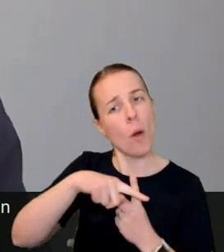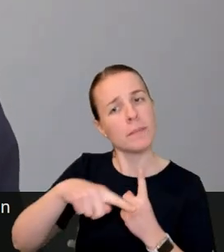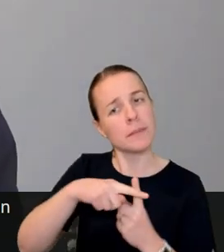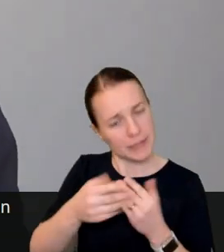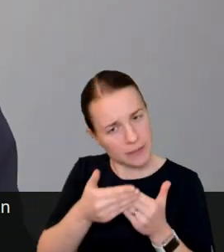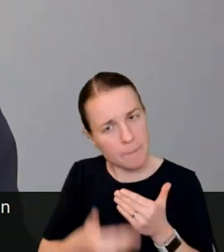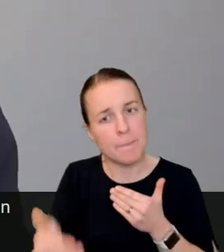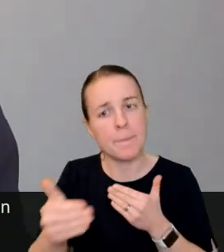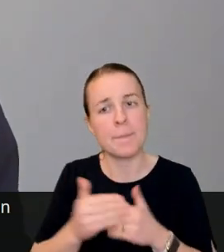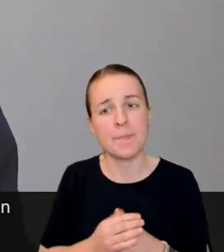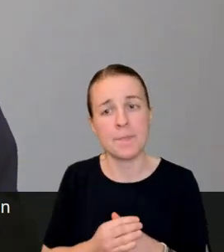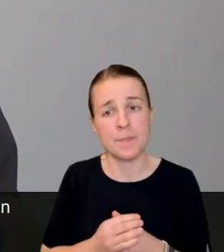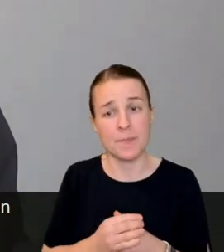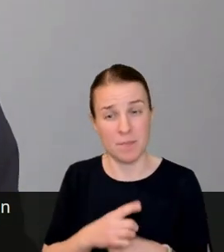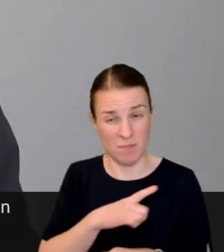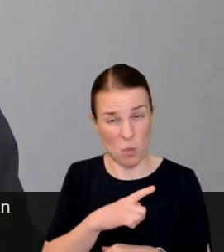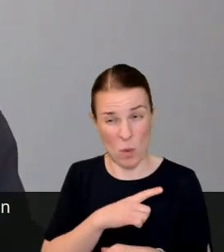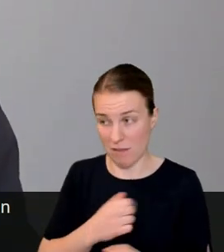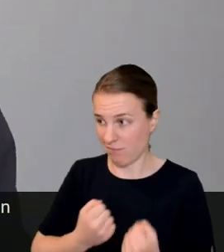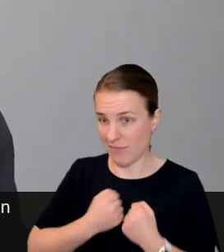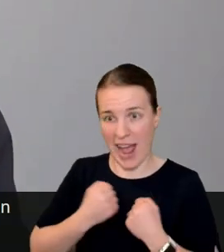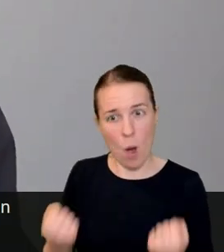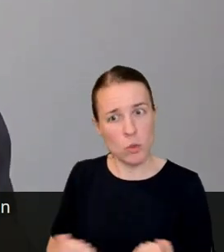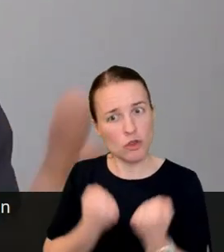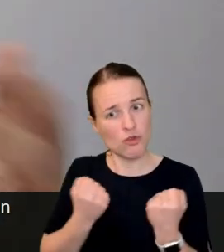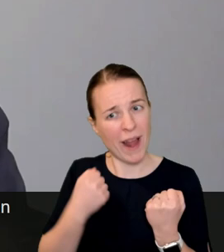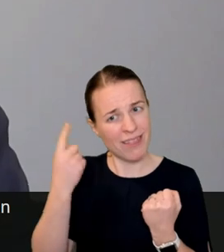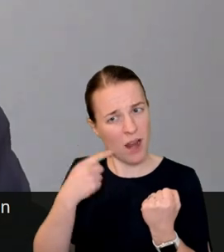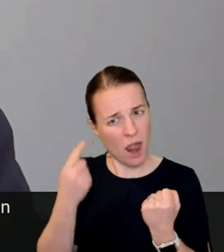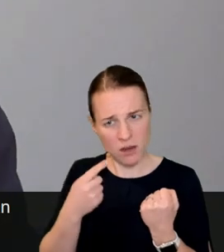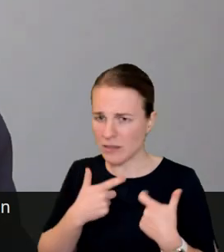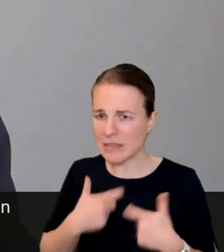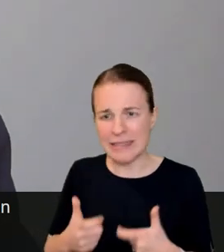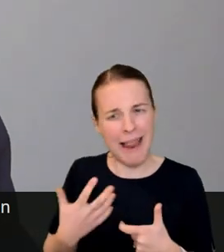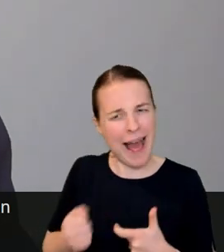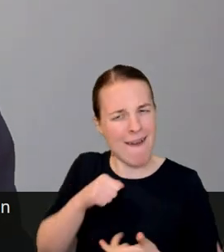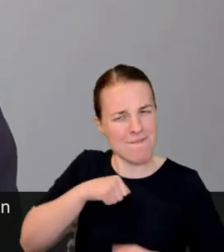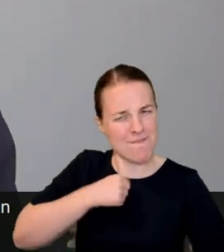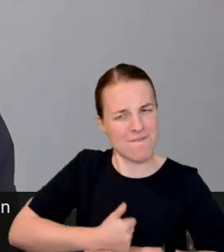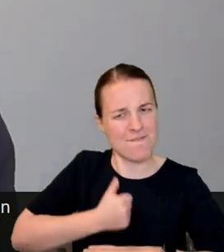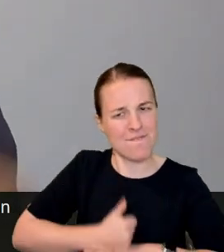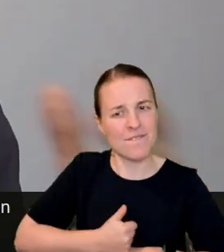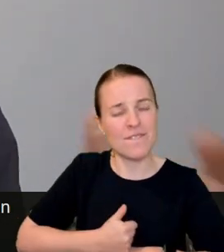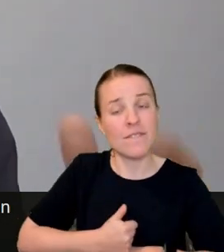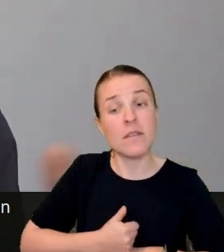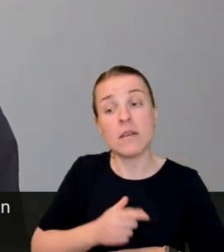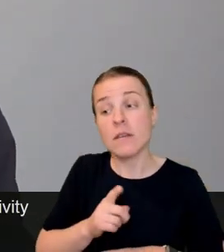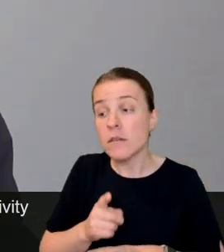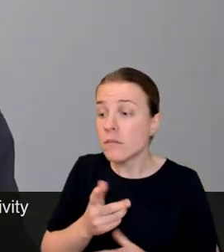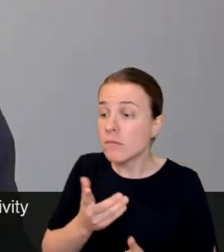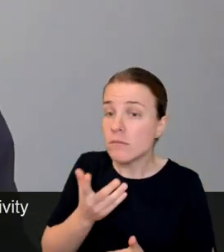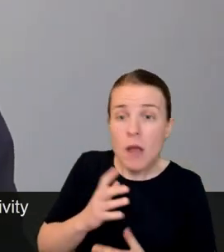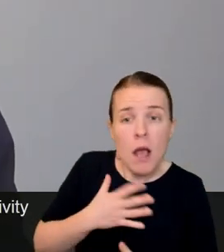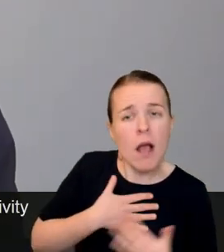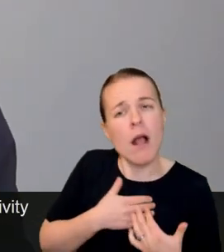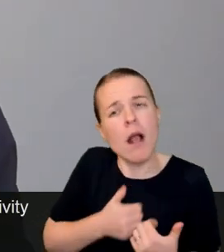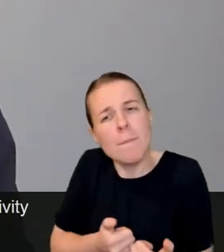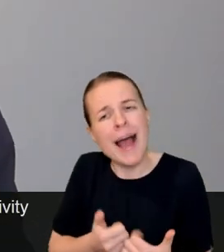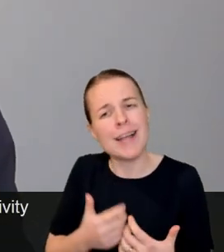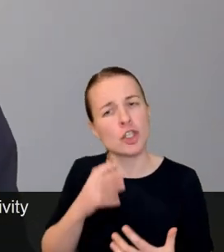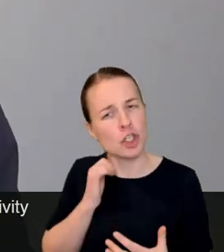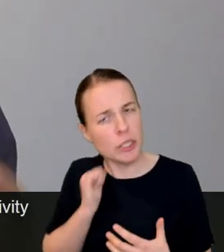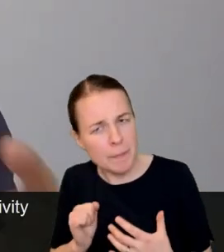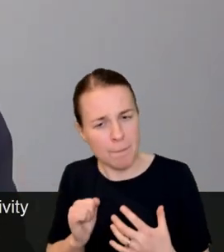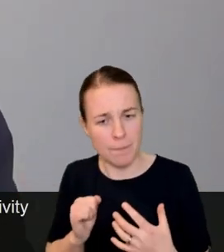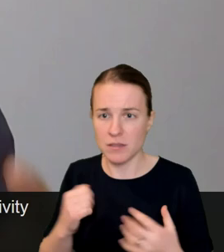strengths in London remain intact. Our creativity and compassion, our energy and openness,